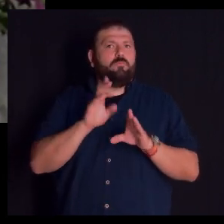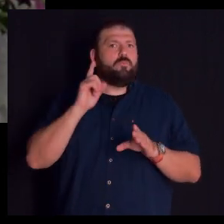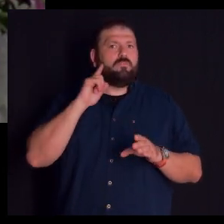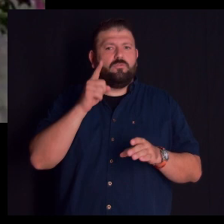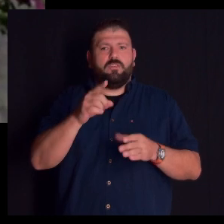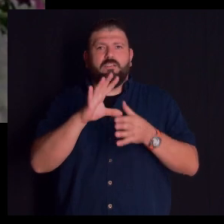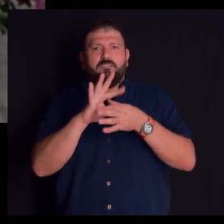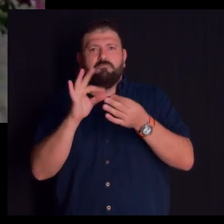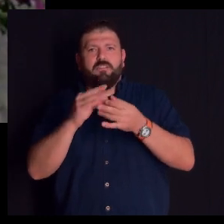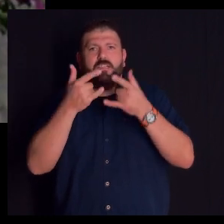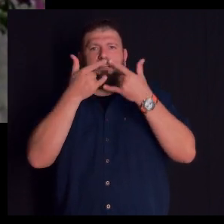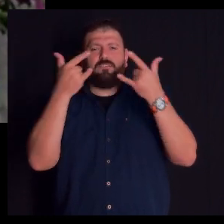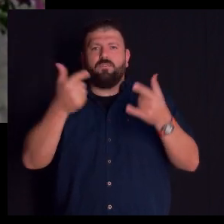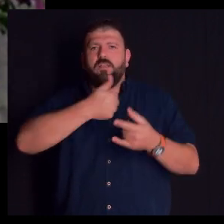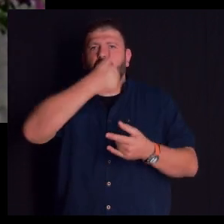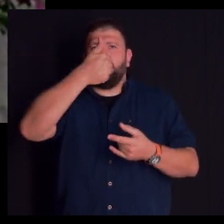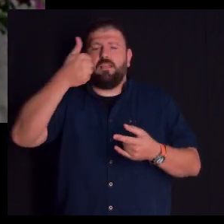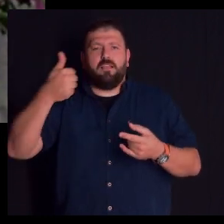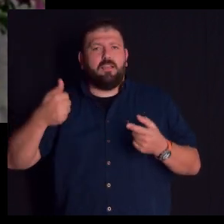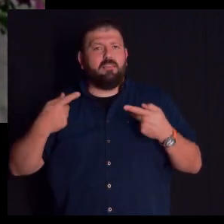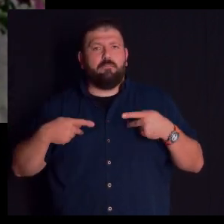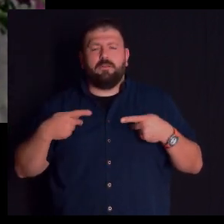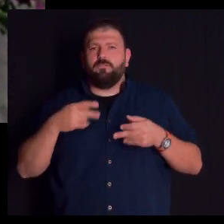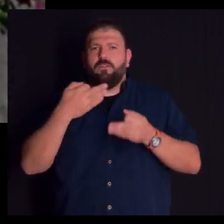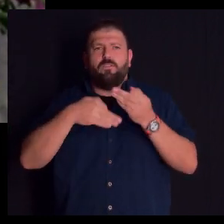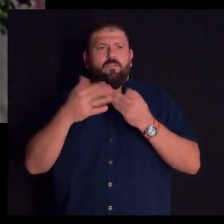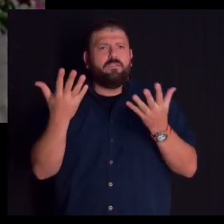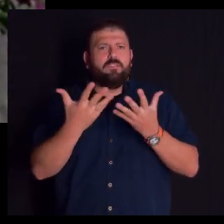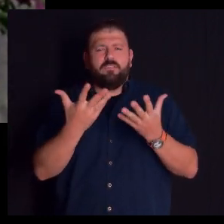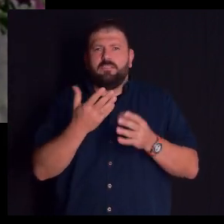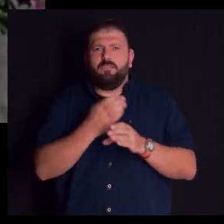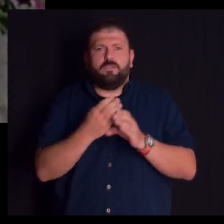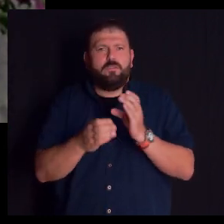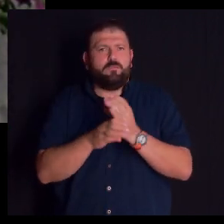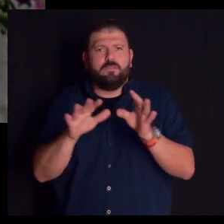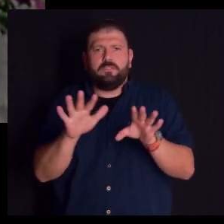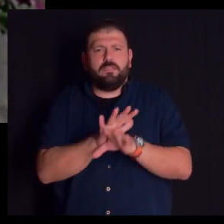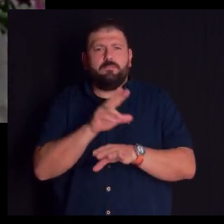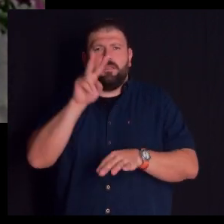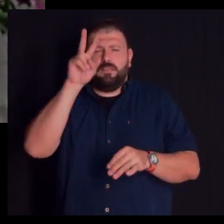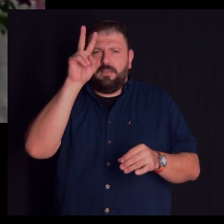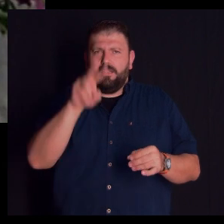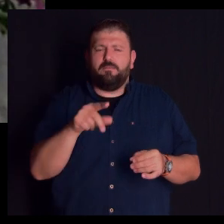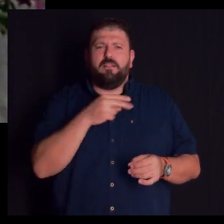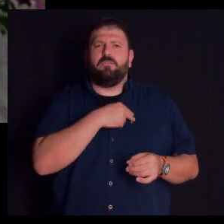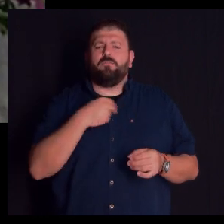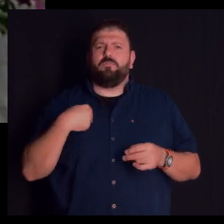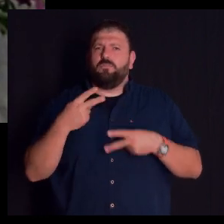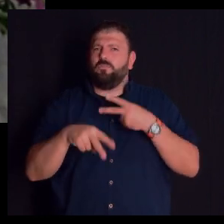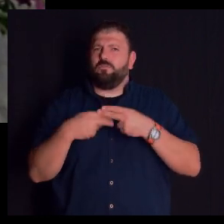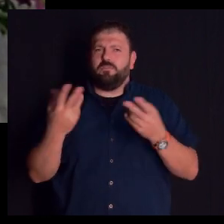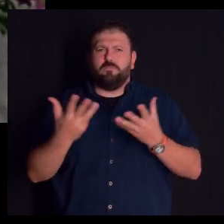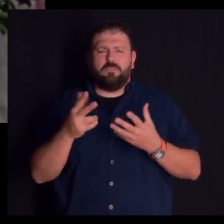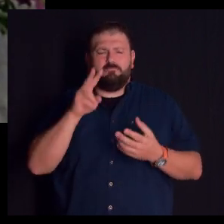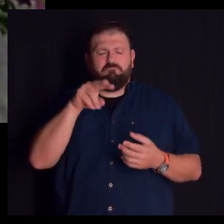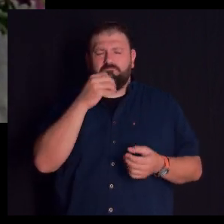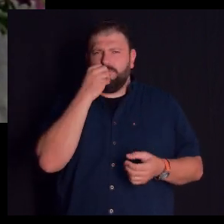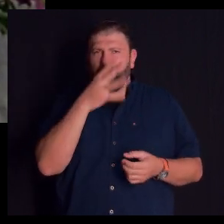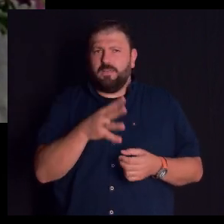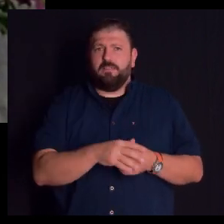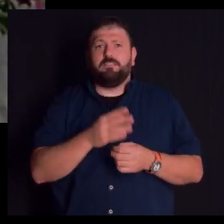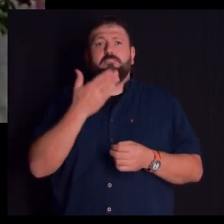we are privileged to listen to these unstoppable people, and we are going to achieve this